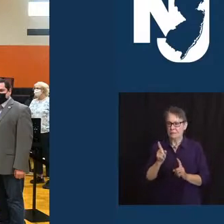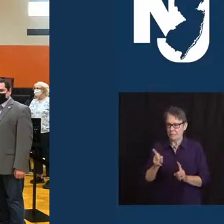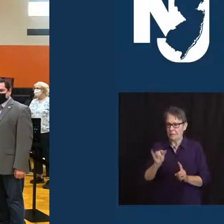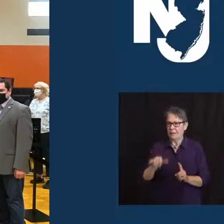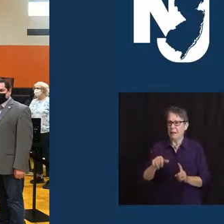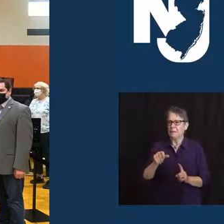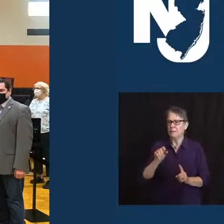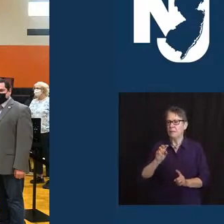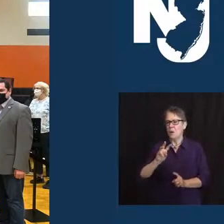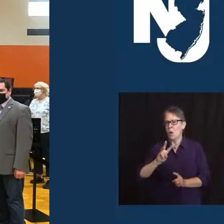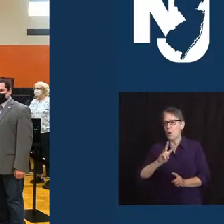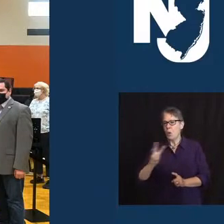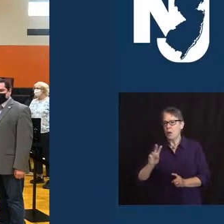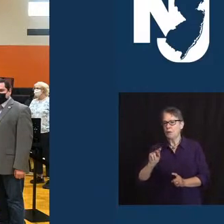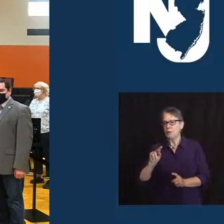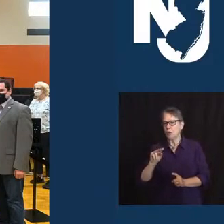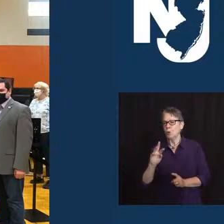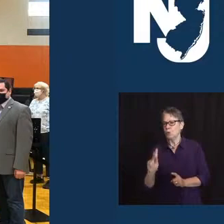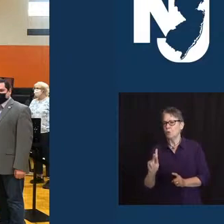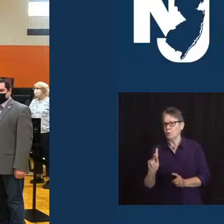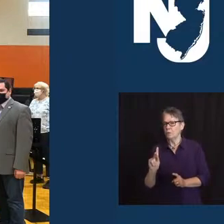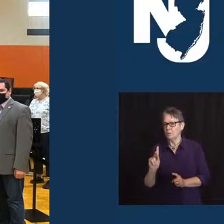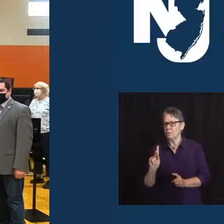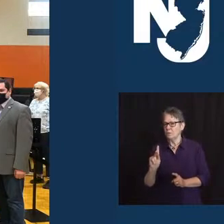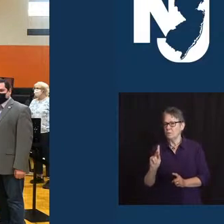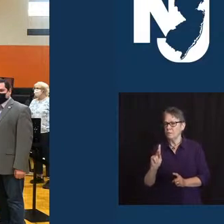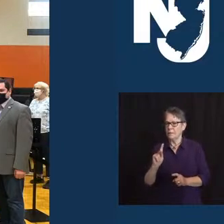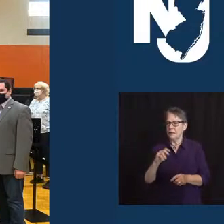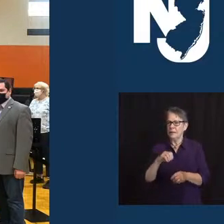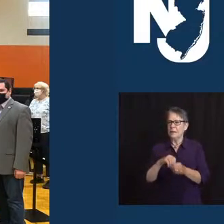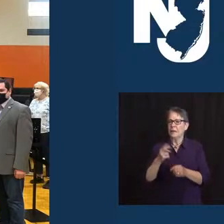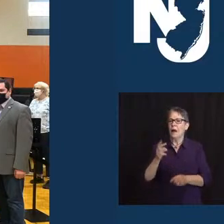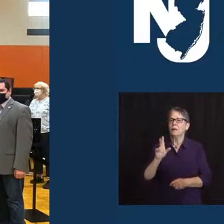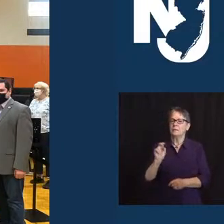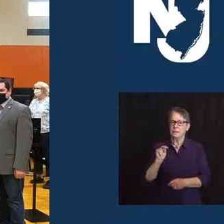So this is an important one because West New York is